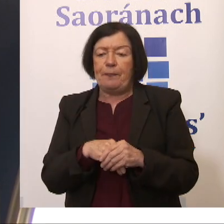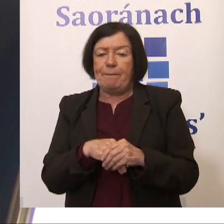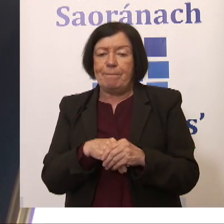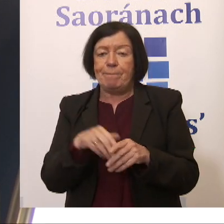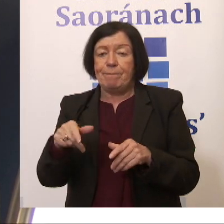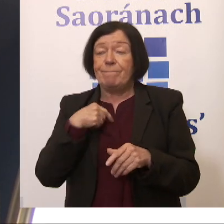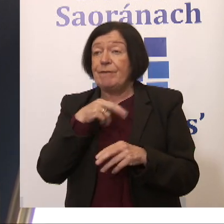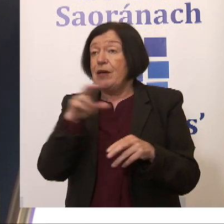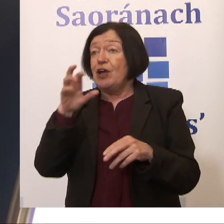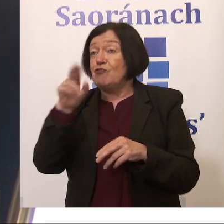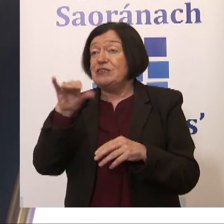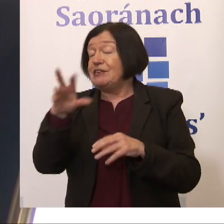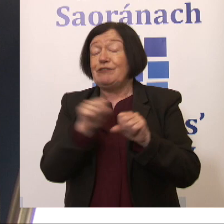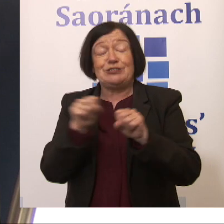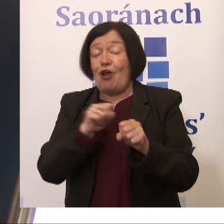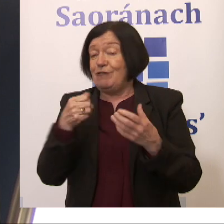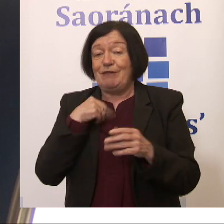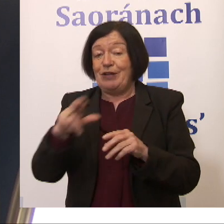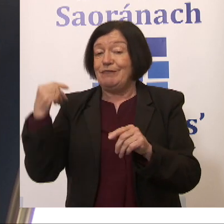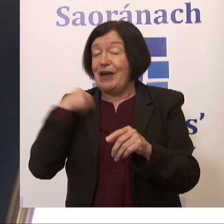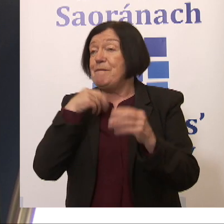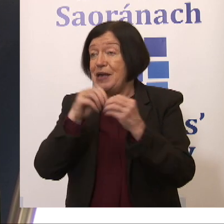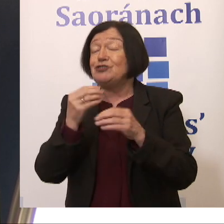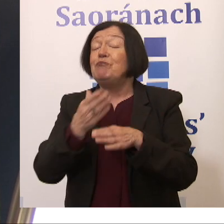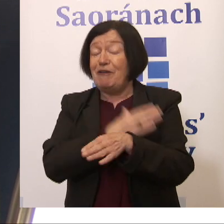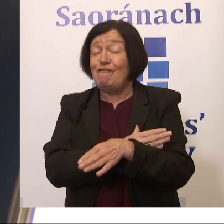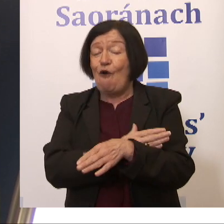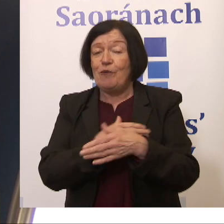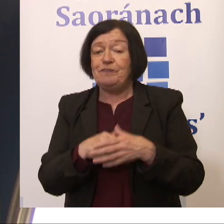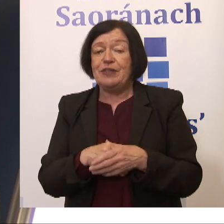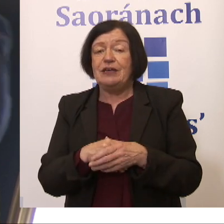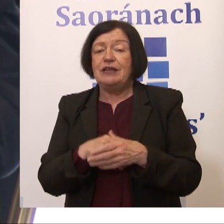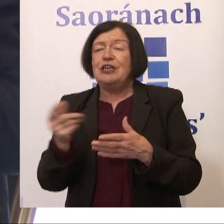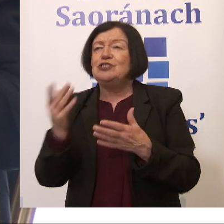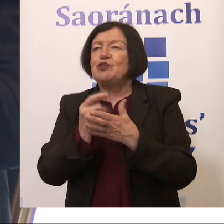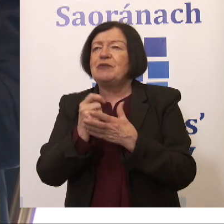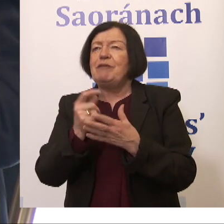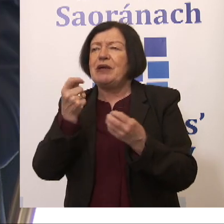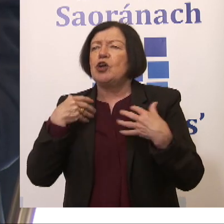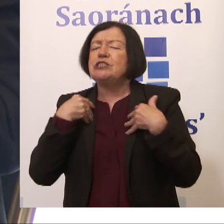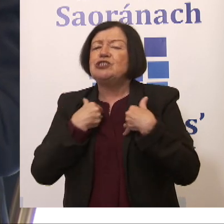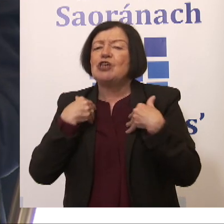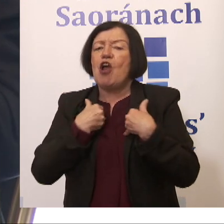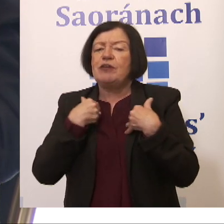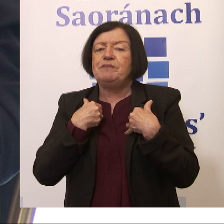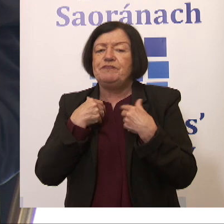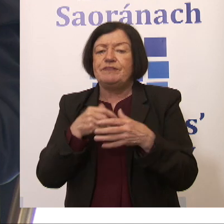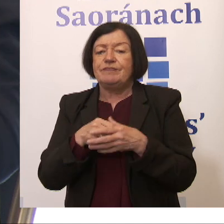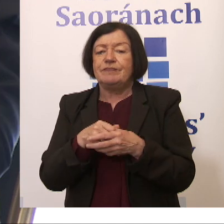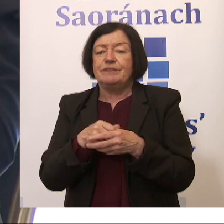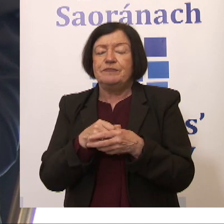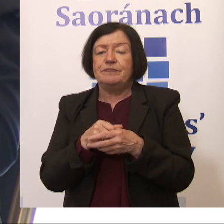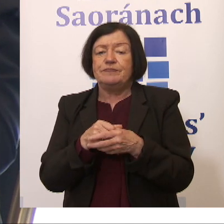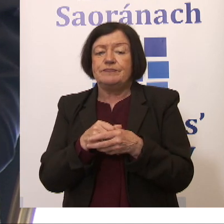Look, I'm not a career civil servant, so I mentioned that earlier. I sometimes get a little bit concerned when, and of course I would say this,